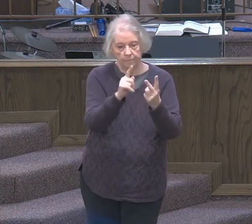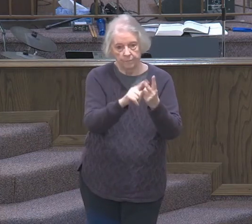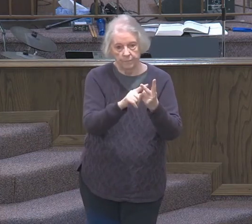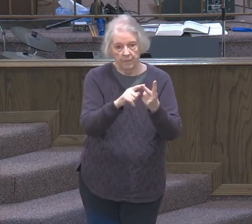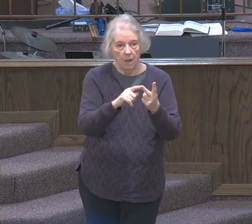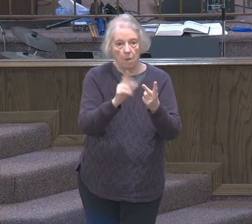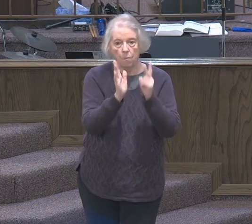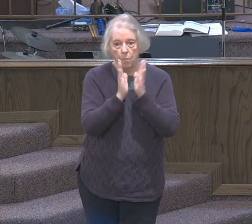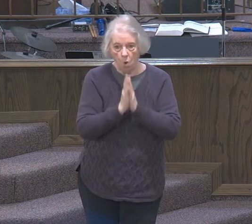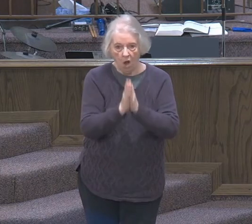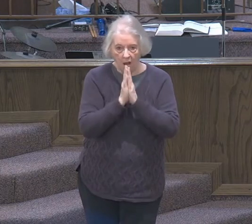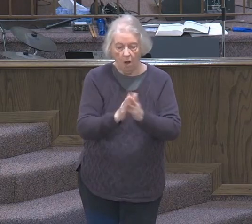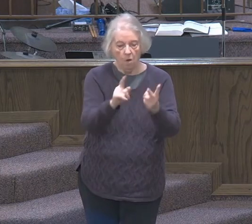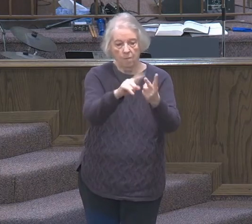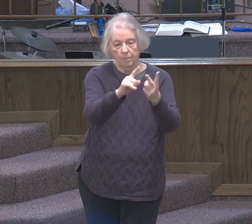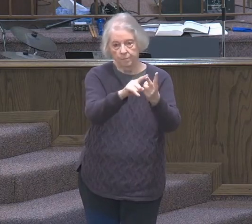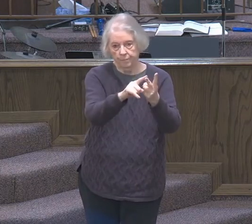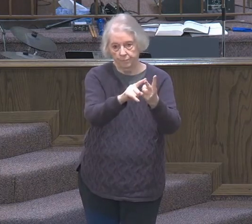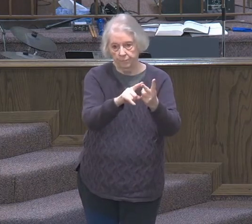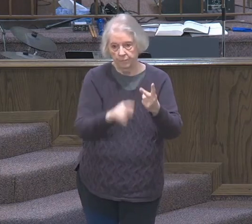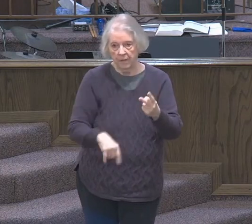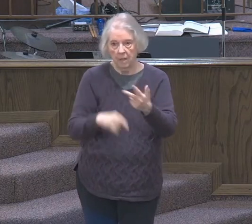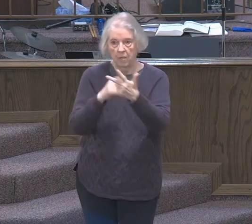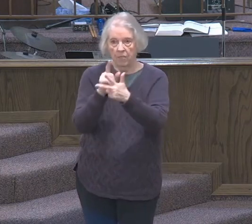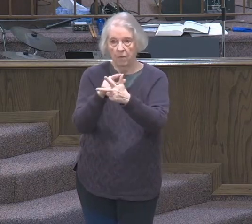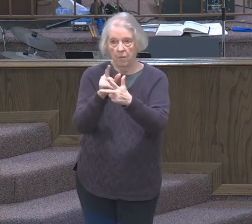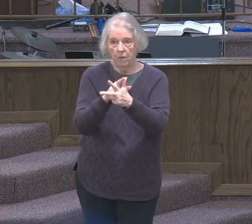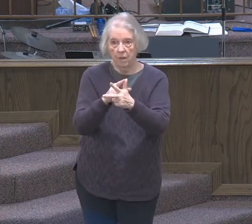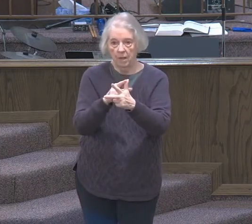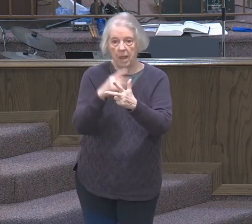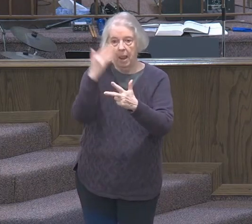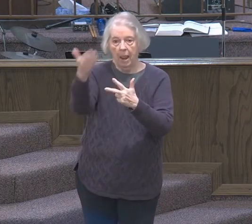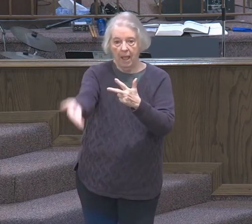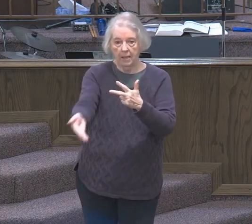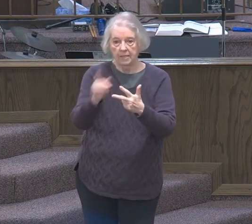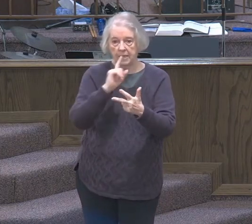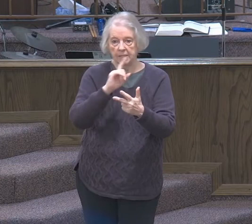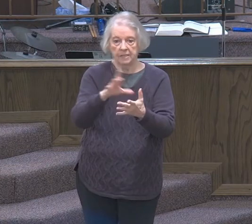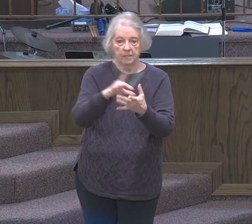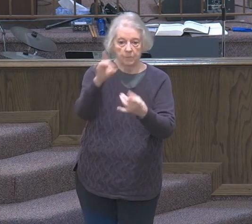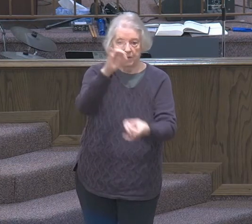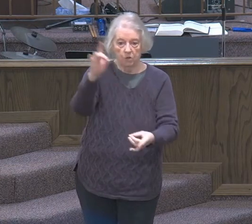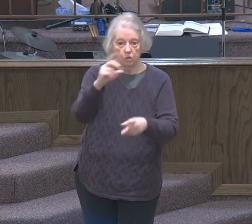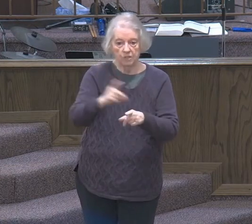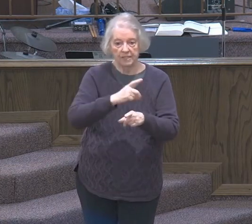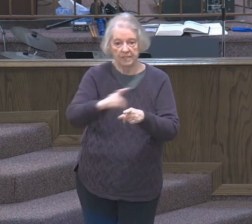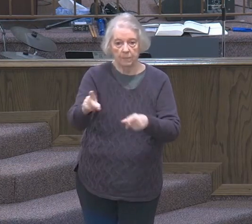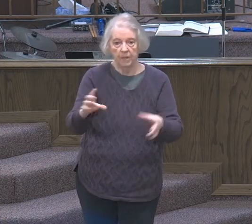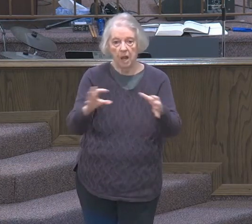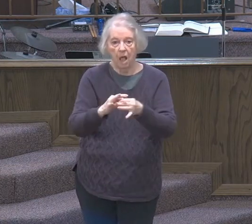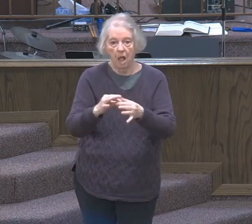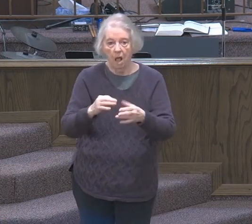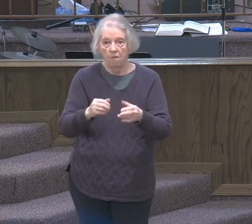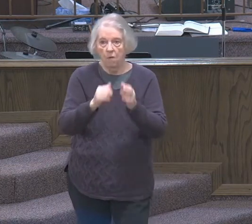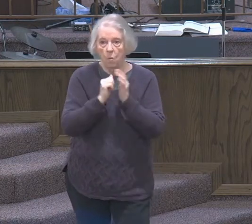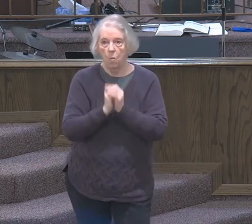that walk through the spiritual disciplines is the spiritual discipline of worship.